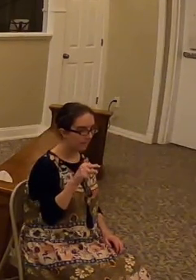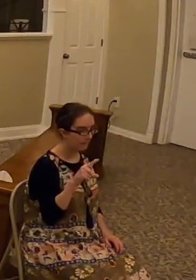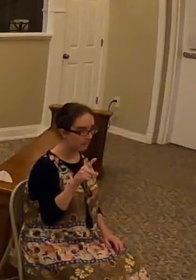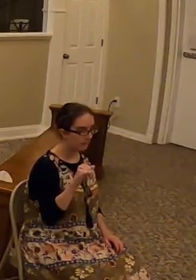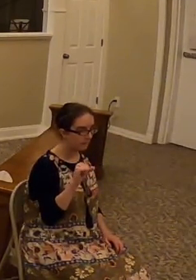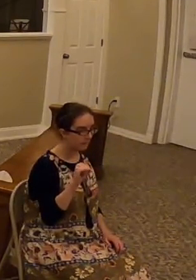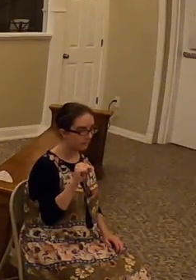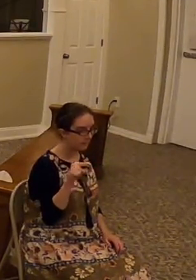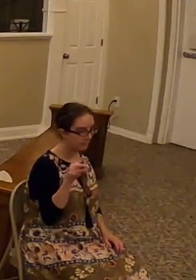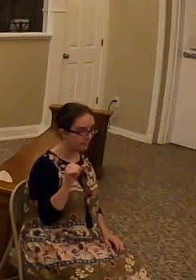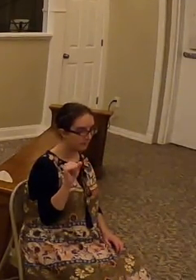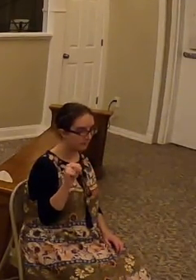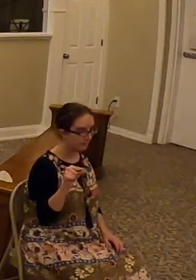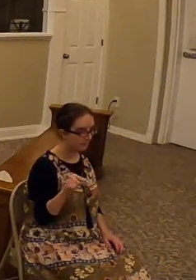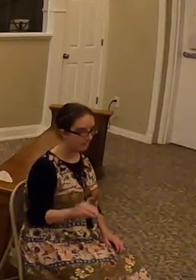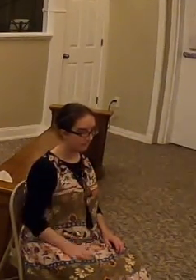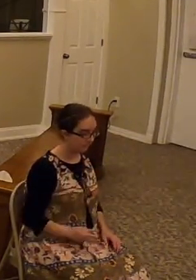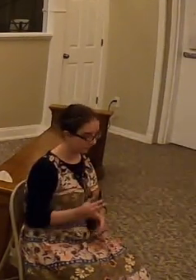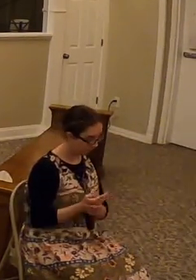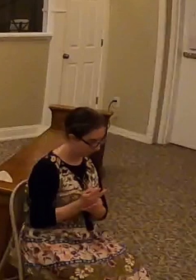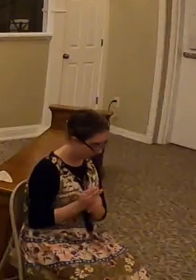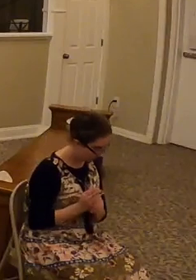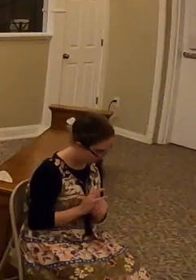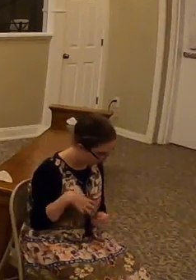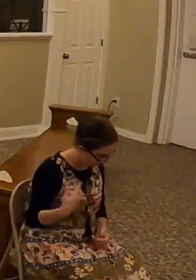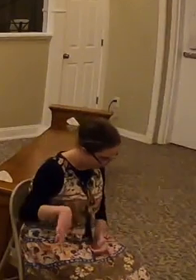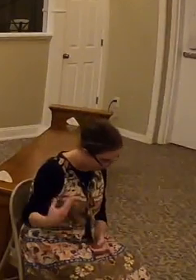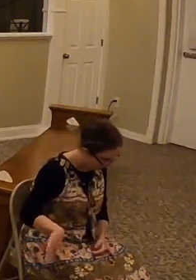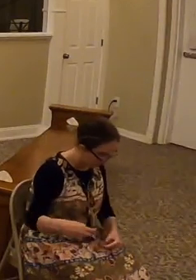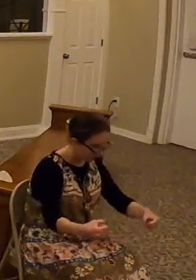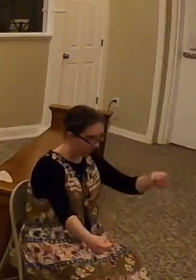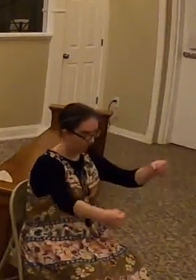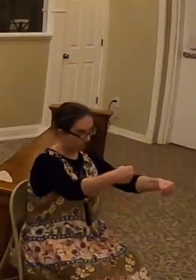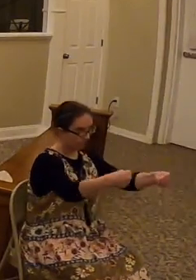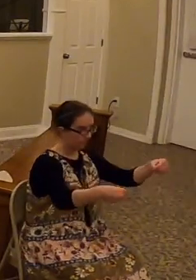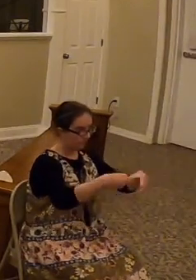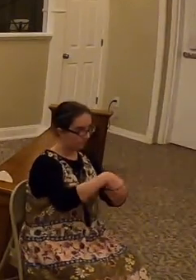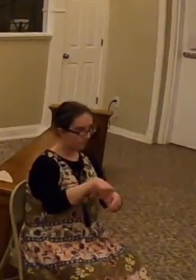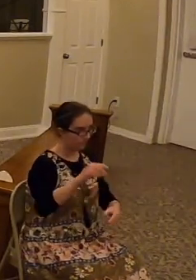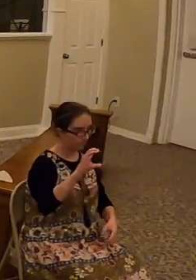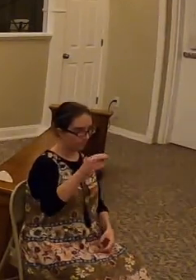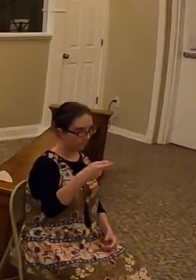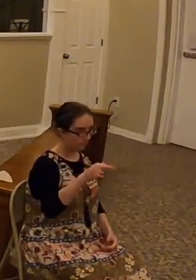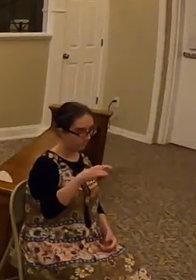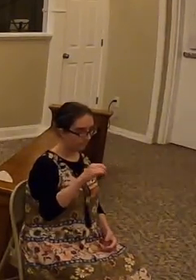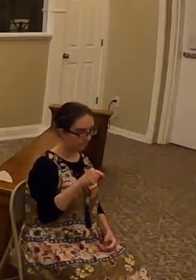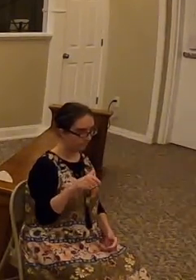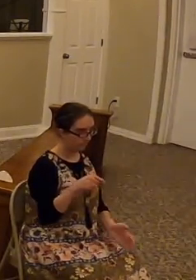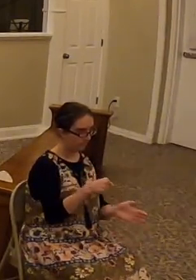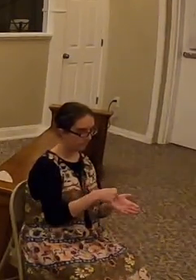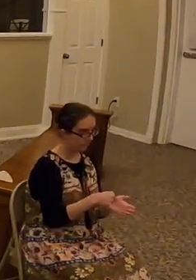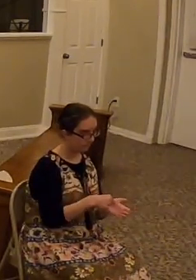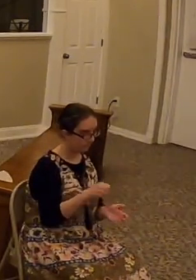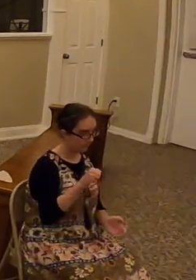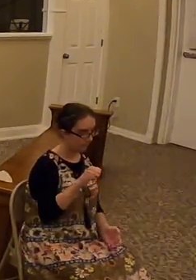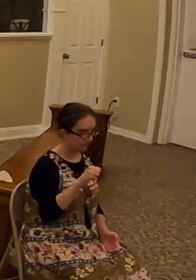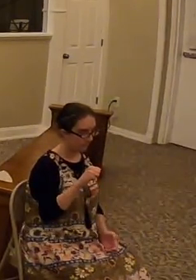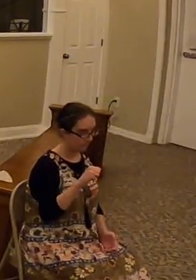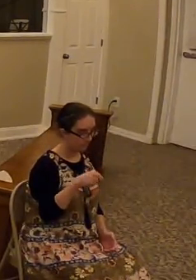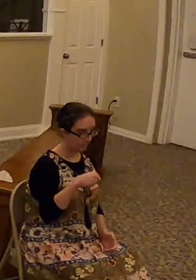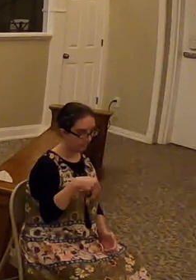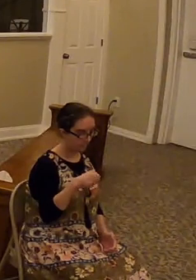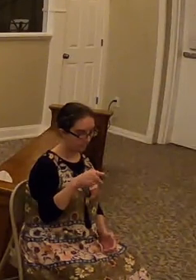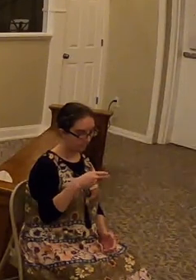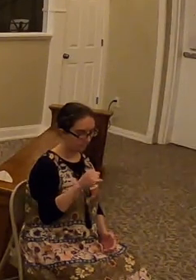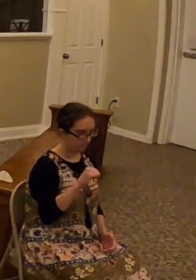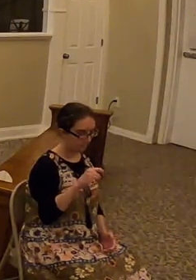Yes, hallelujah. Amen. He's driving along in the chariot, and this Ethiopian eunuch looks